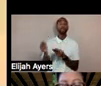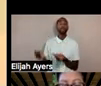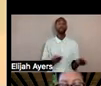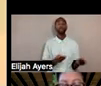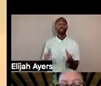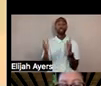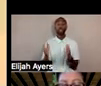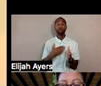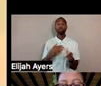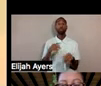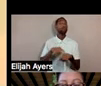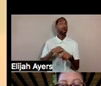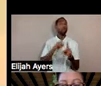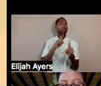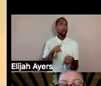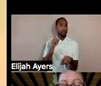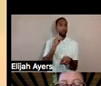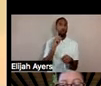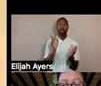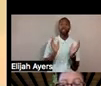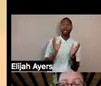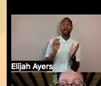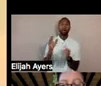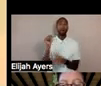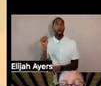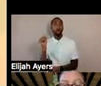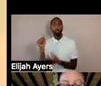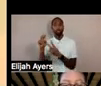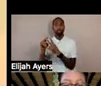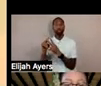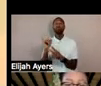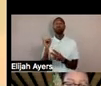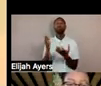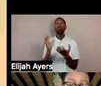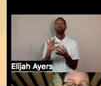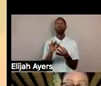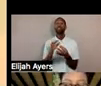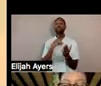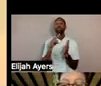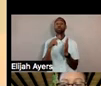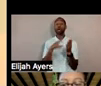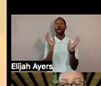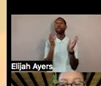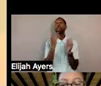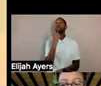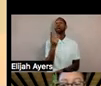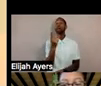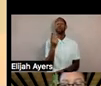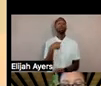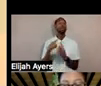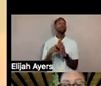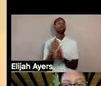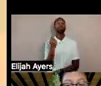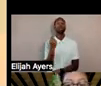to respond via chat or audio. And if you want your message to be read in the chat, something that we started doing is to